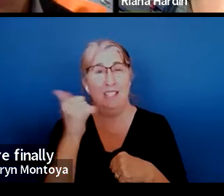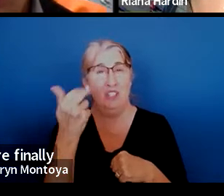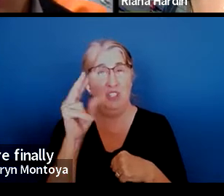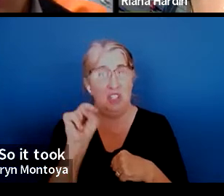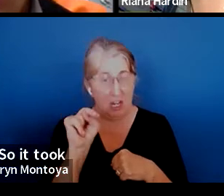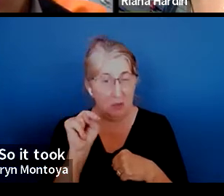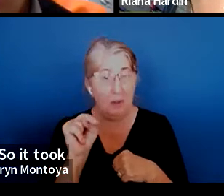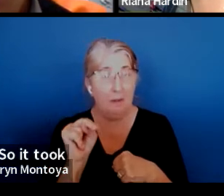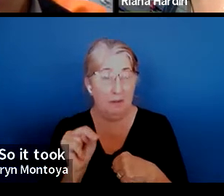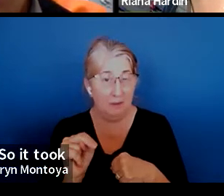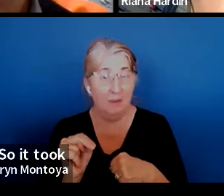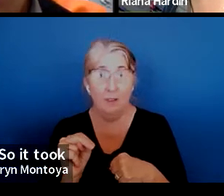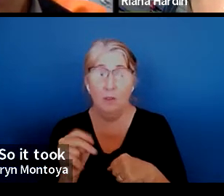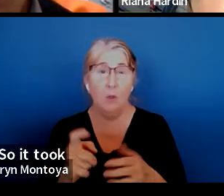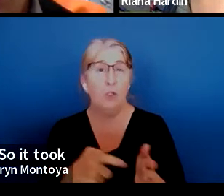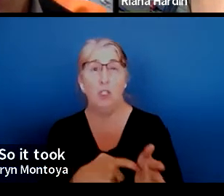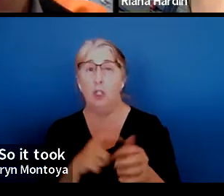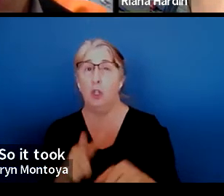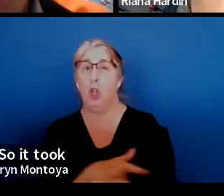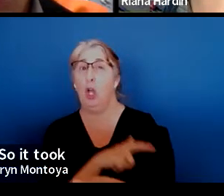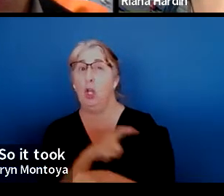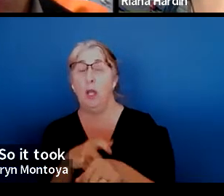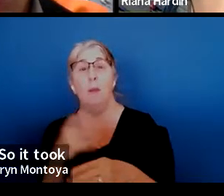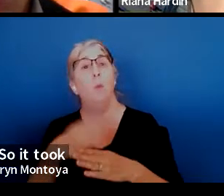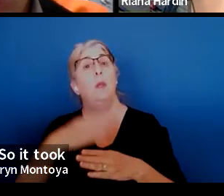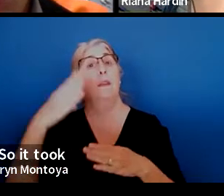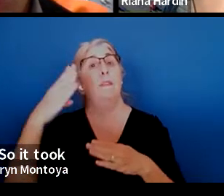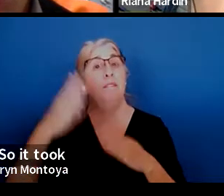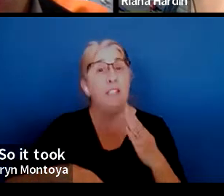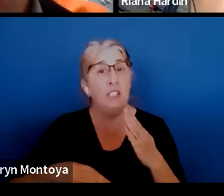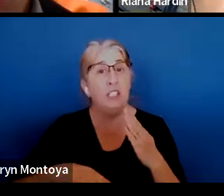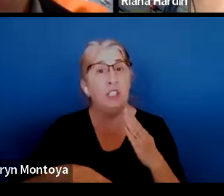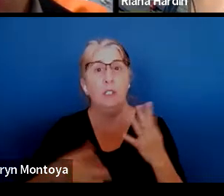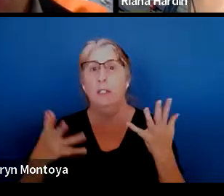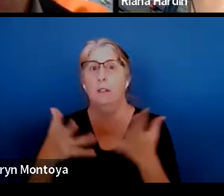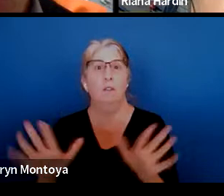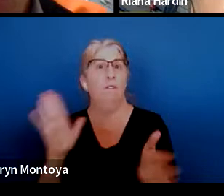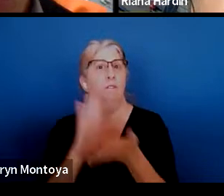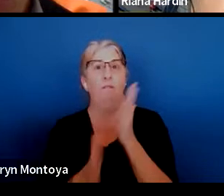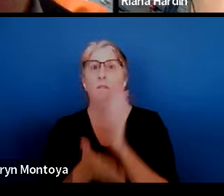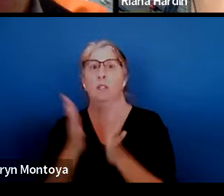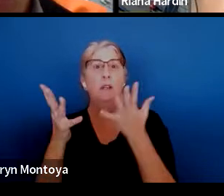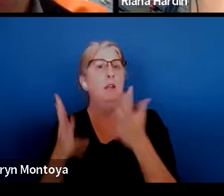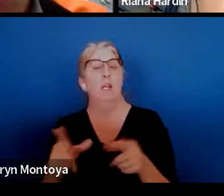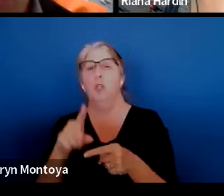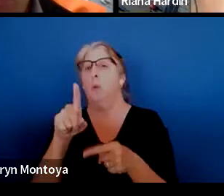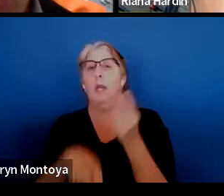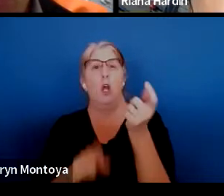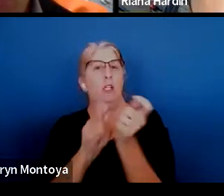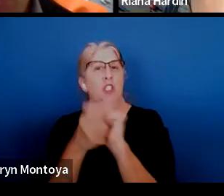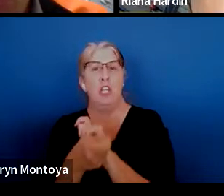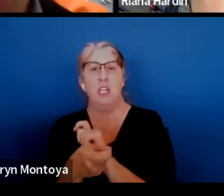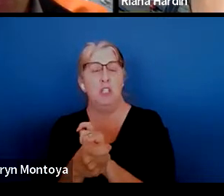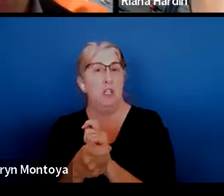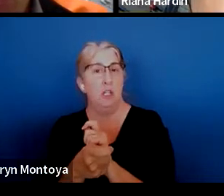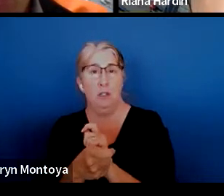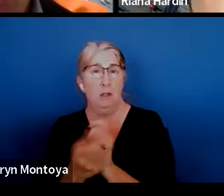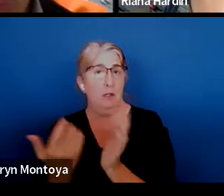long time. And once it's done, it's done. You can't change it for another 10